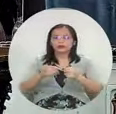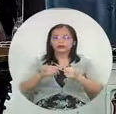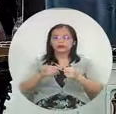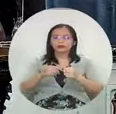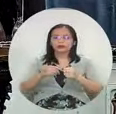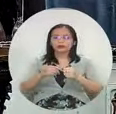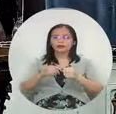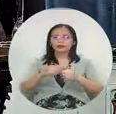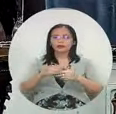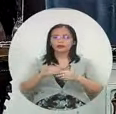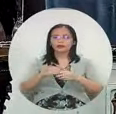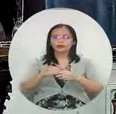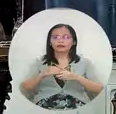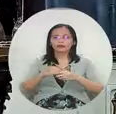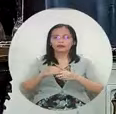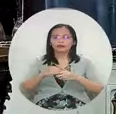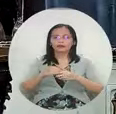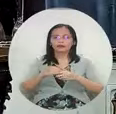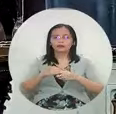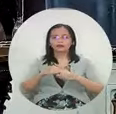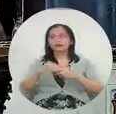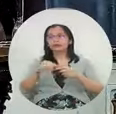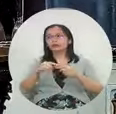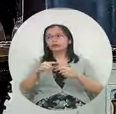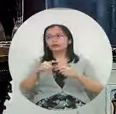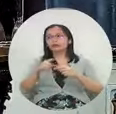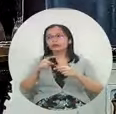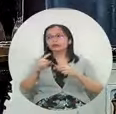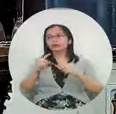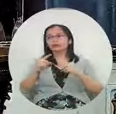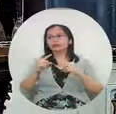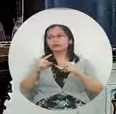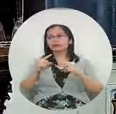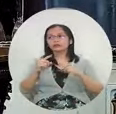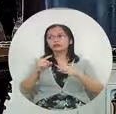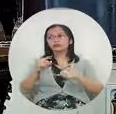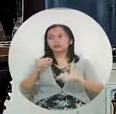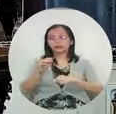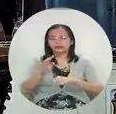Kung na kayo relationship sa kanang business, mauni Biblia sad.